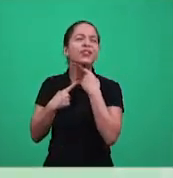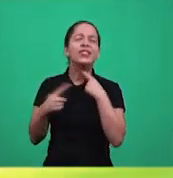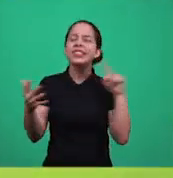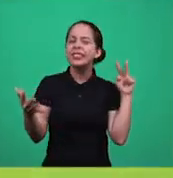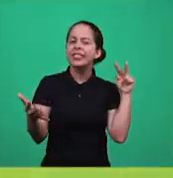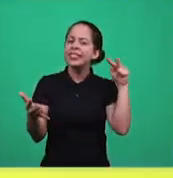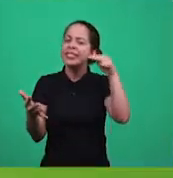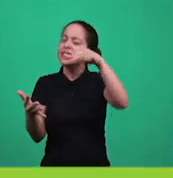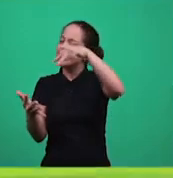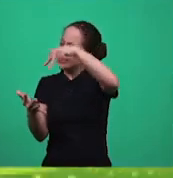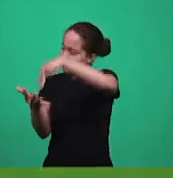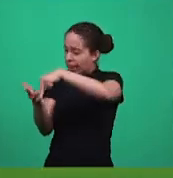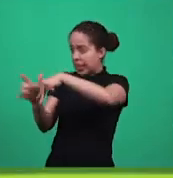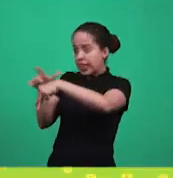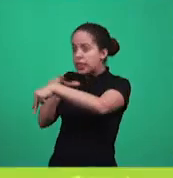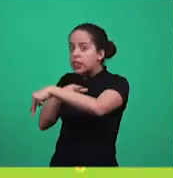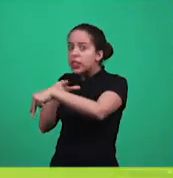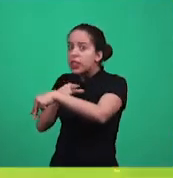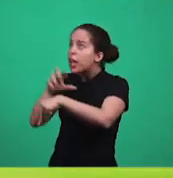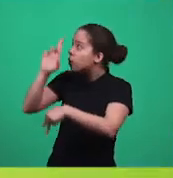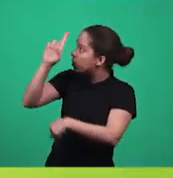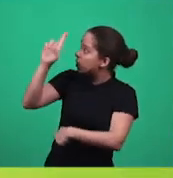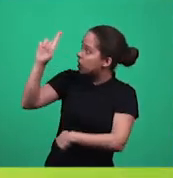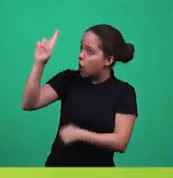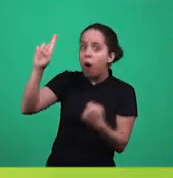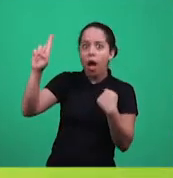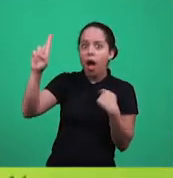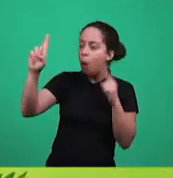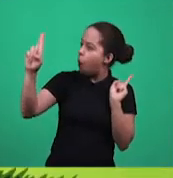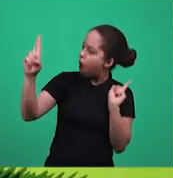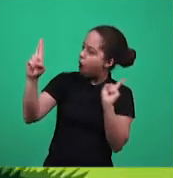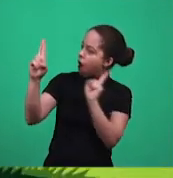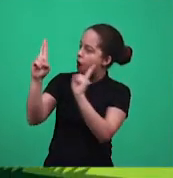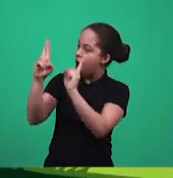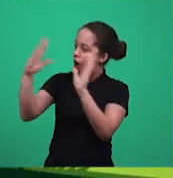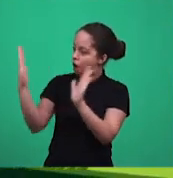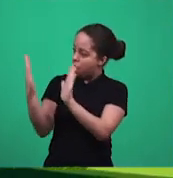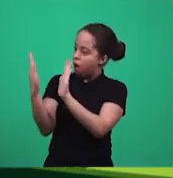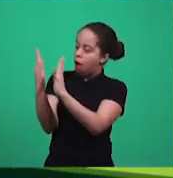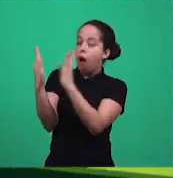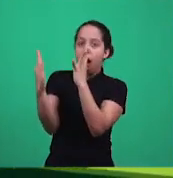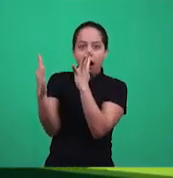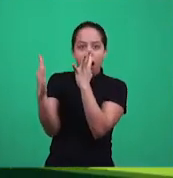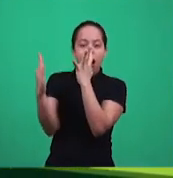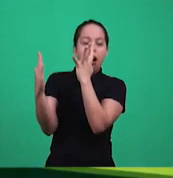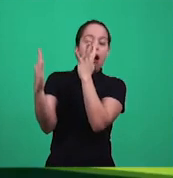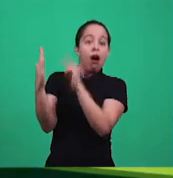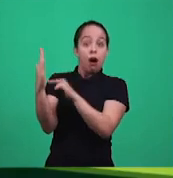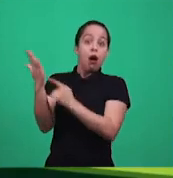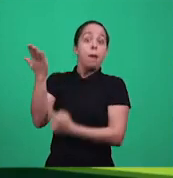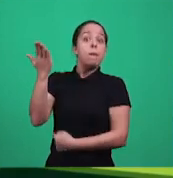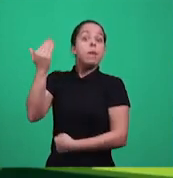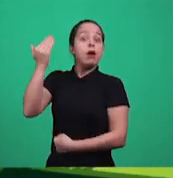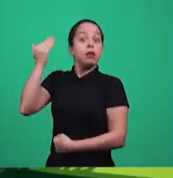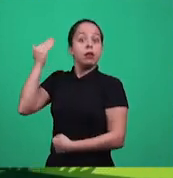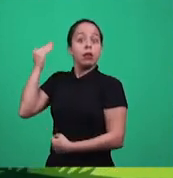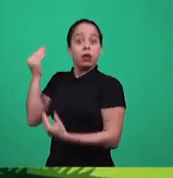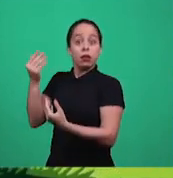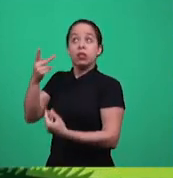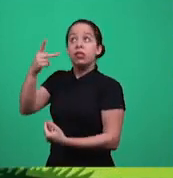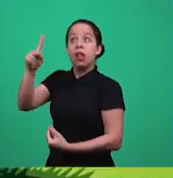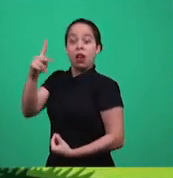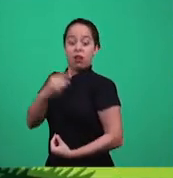And I shall contemplate the face of our Lord, He who gave His life for